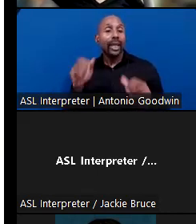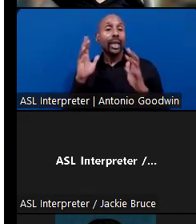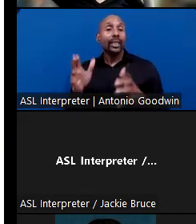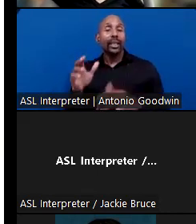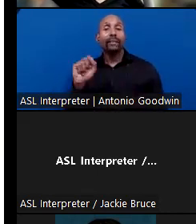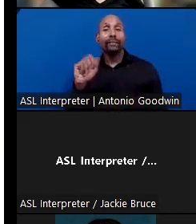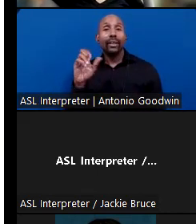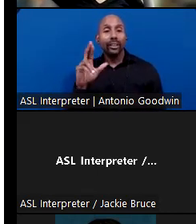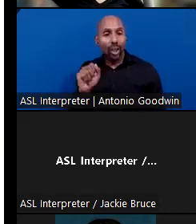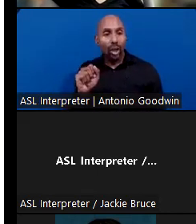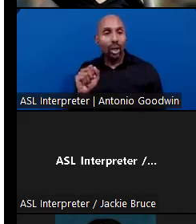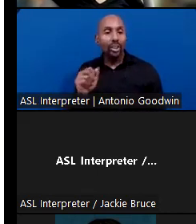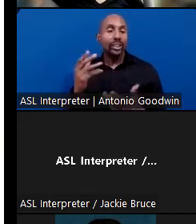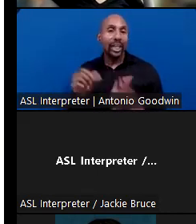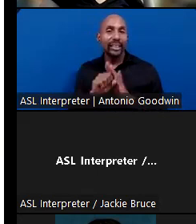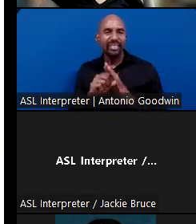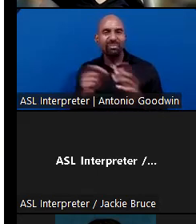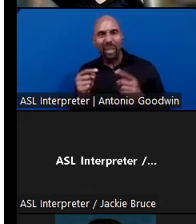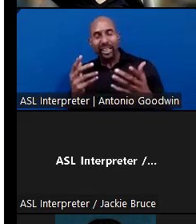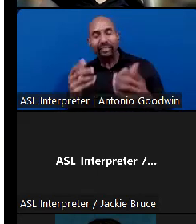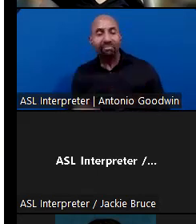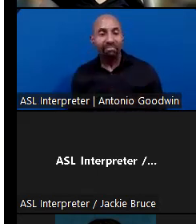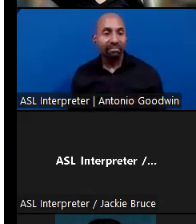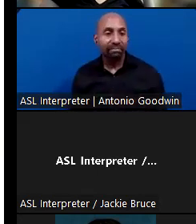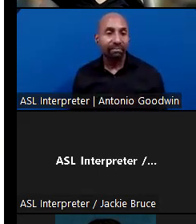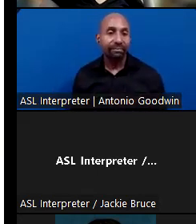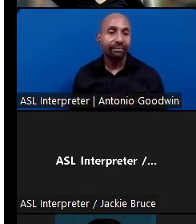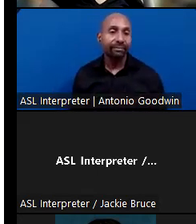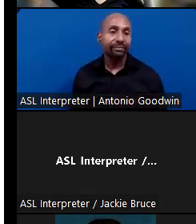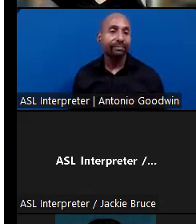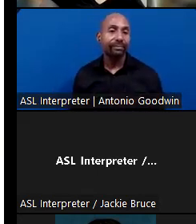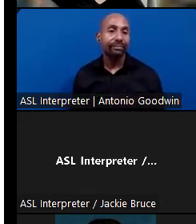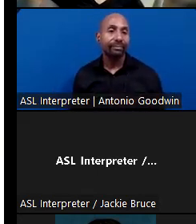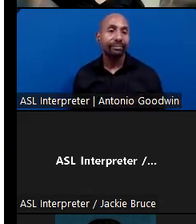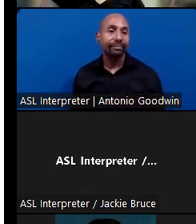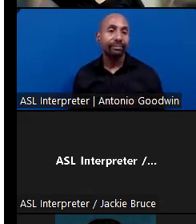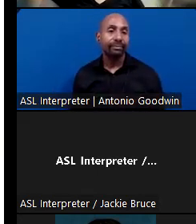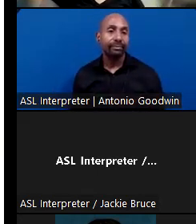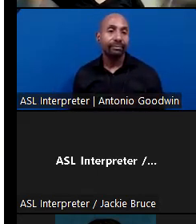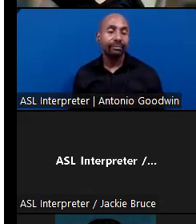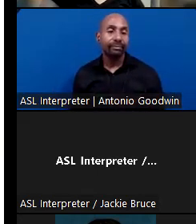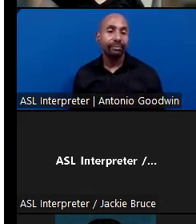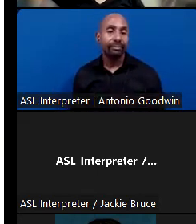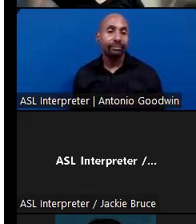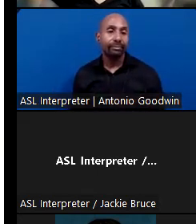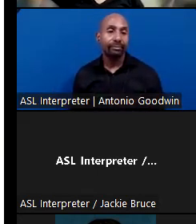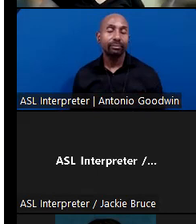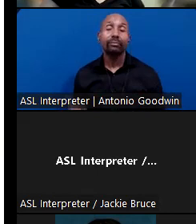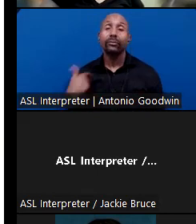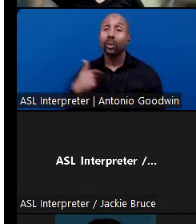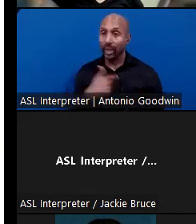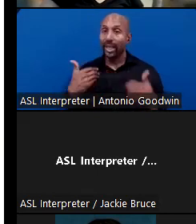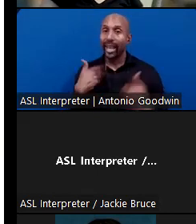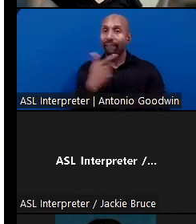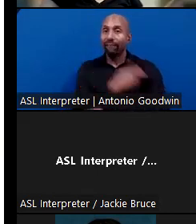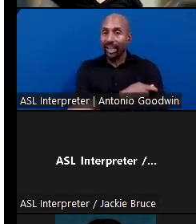All right, and then the folks, currently we have a really low, the vaccine's already been created, so that's great,